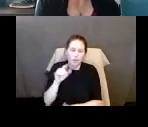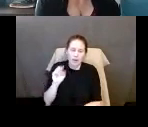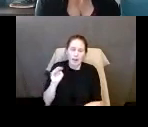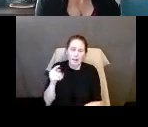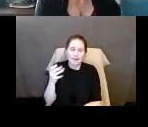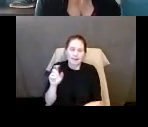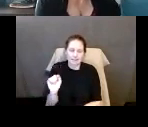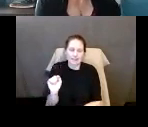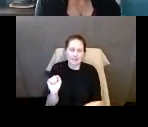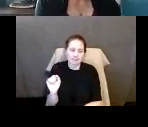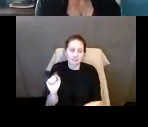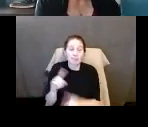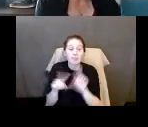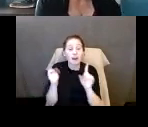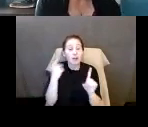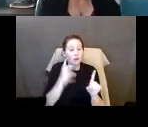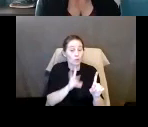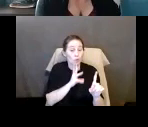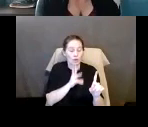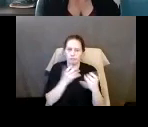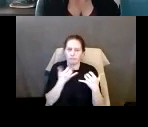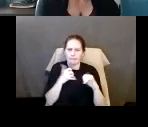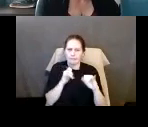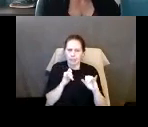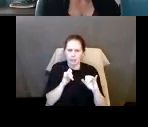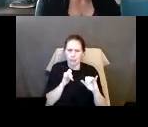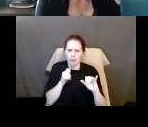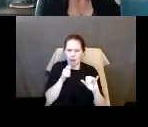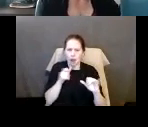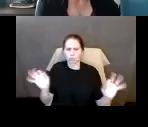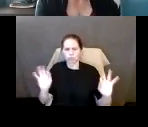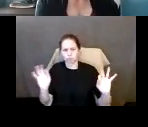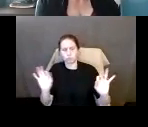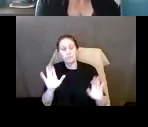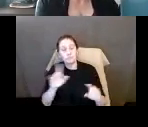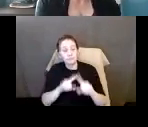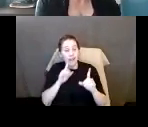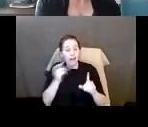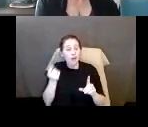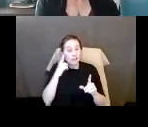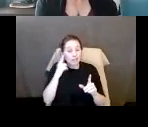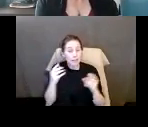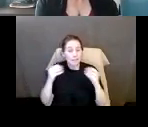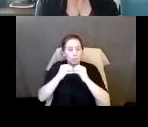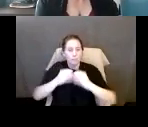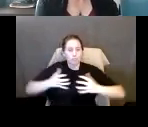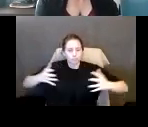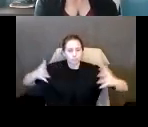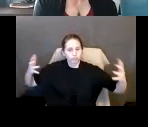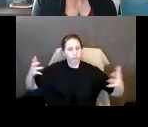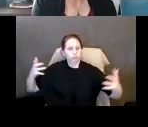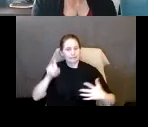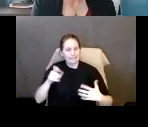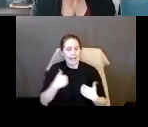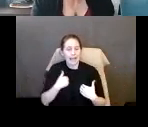amethyst. But the water was still not treated lightly, although it's physically larger. And you also have